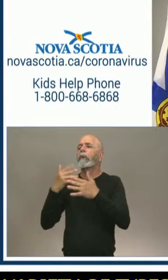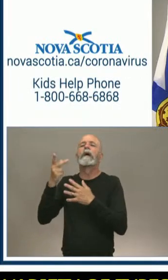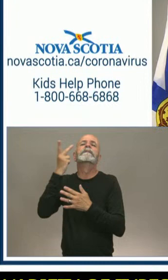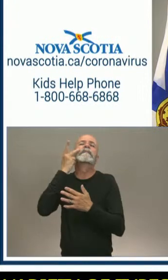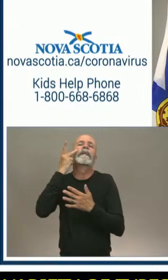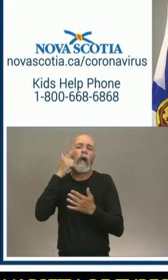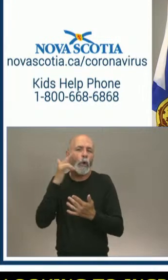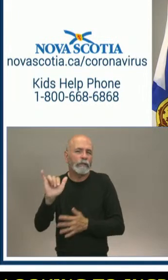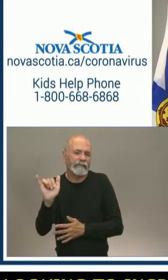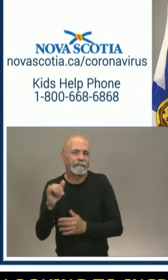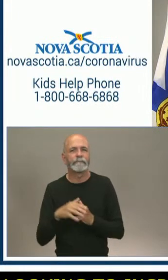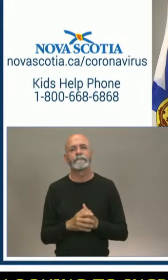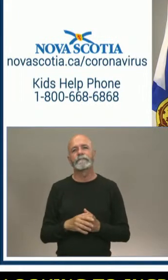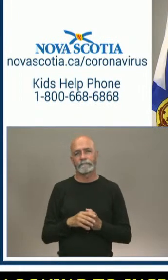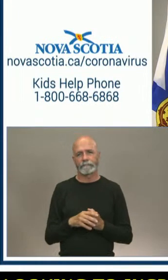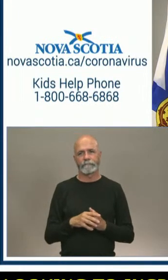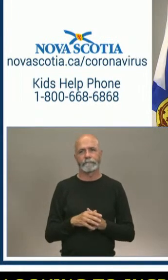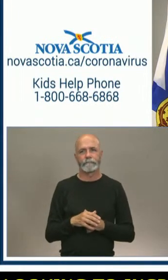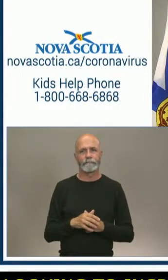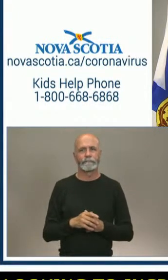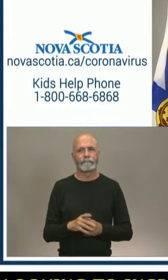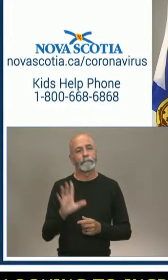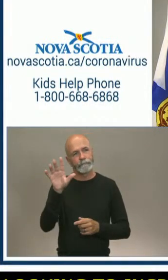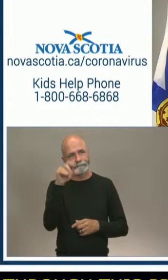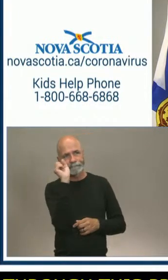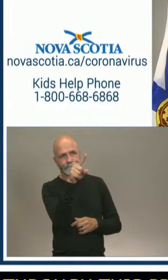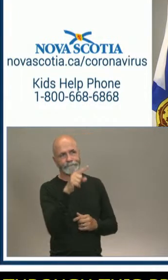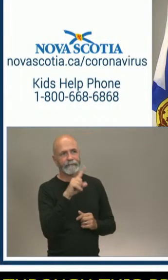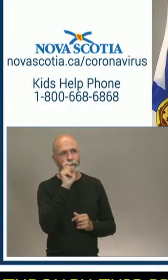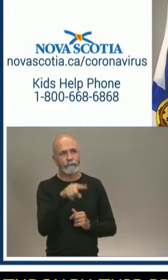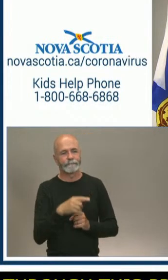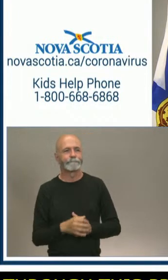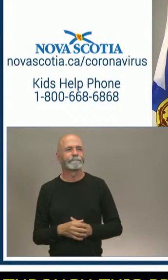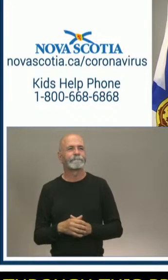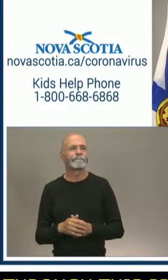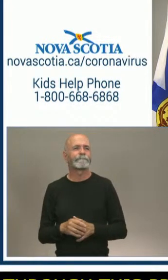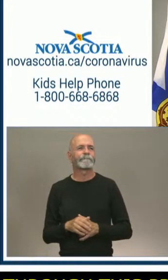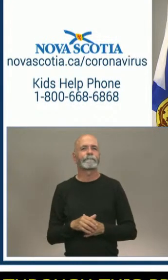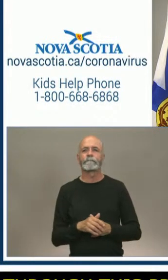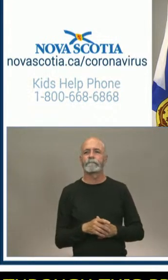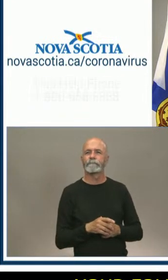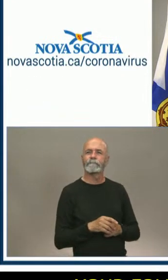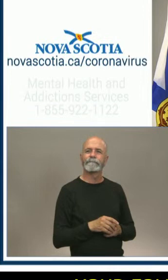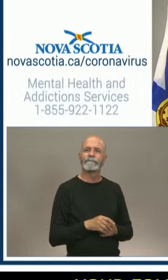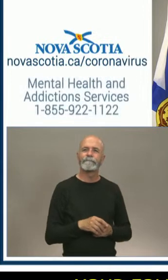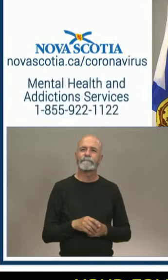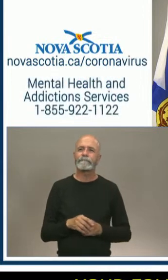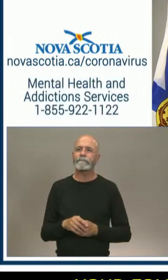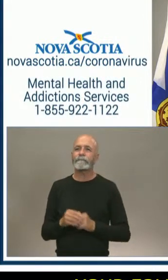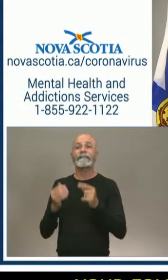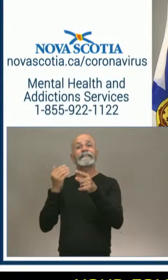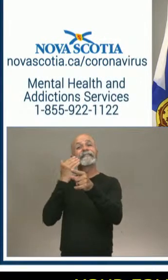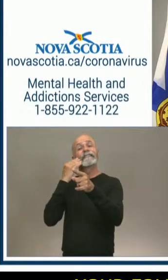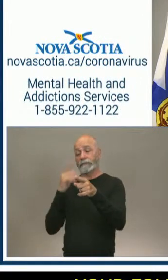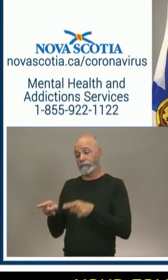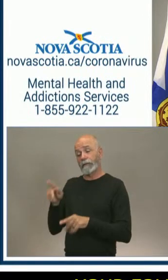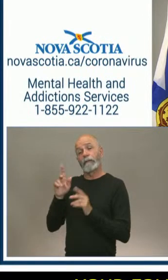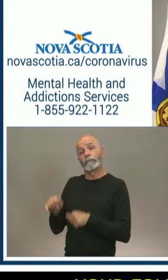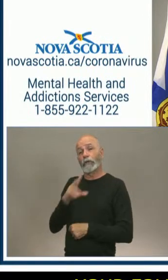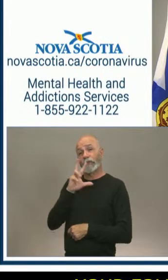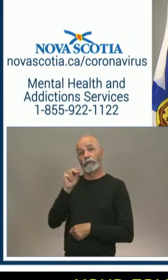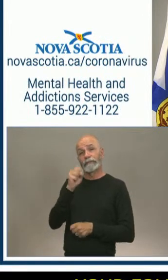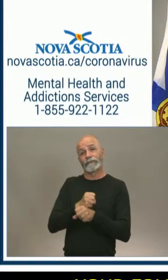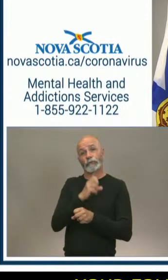Alicia. Thank you. Of the individuals who have passed away this wave, we do know that 2 of them had their